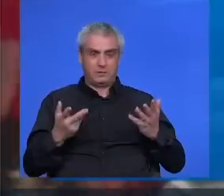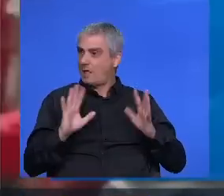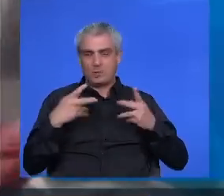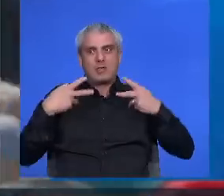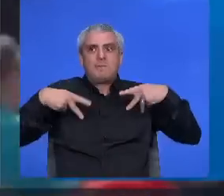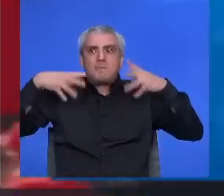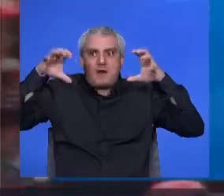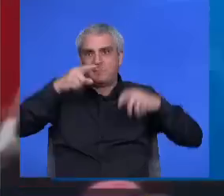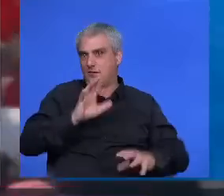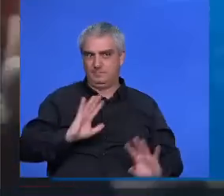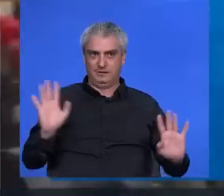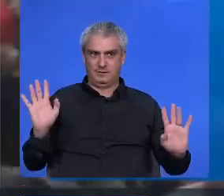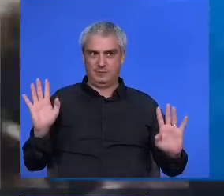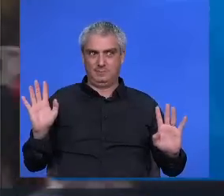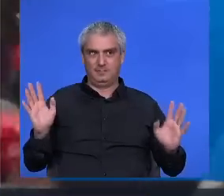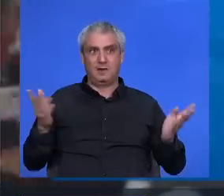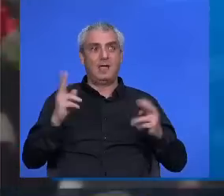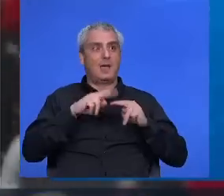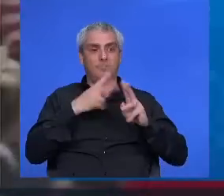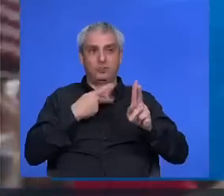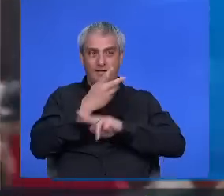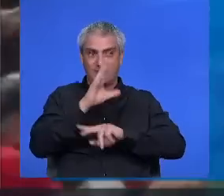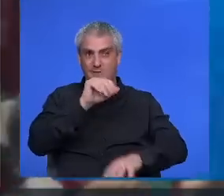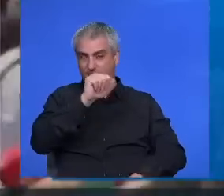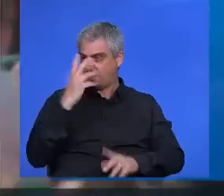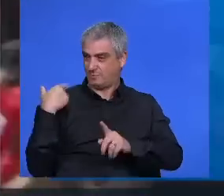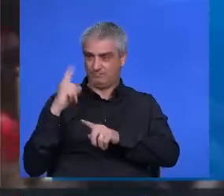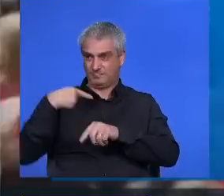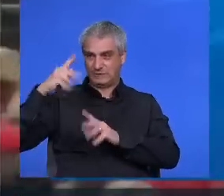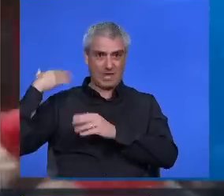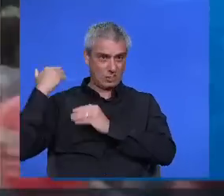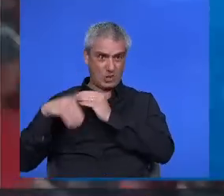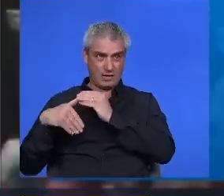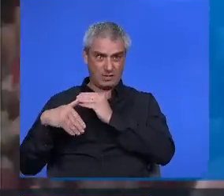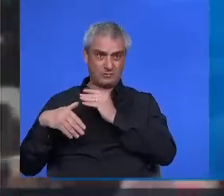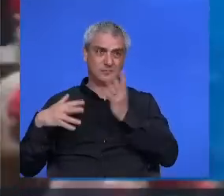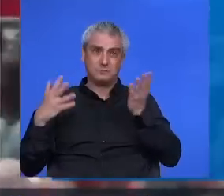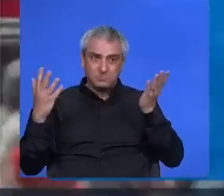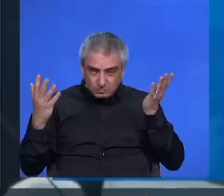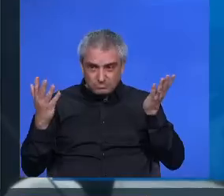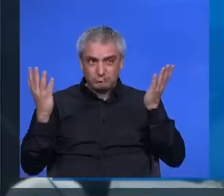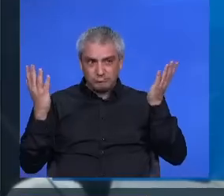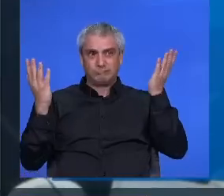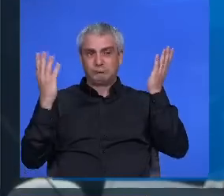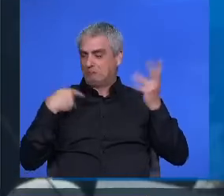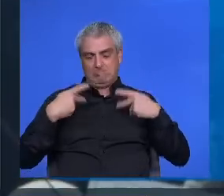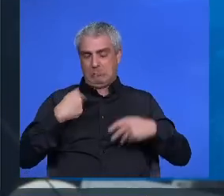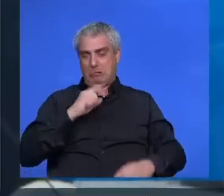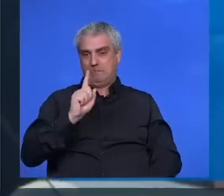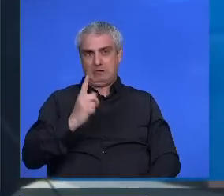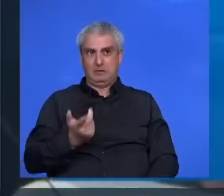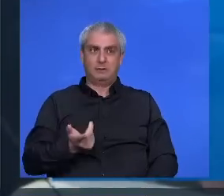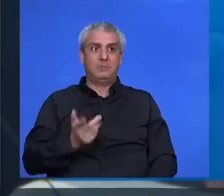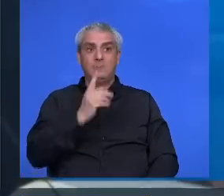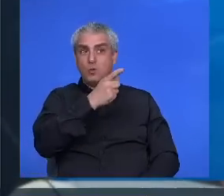his clothes on. And after what Abinati put me through last January, then, you know, I'm not scared. If somebody gets away with